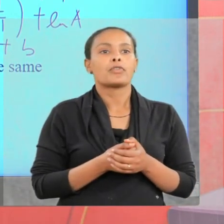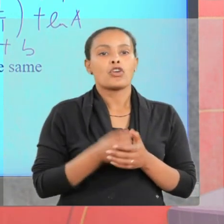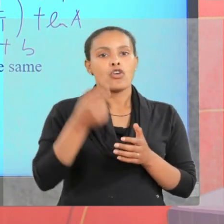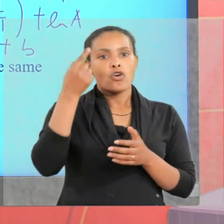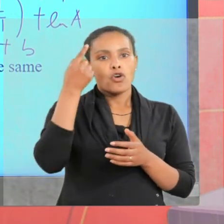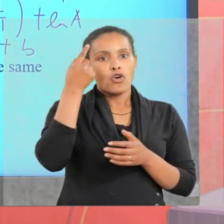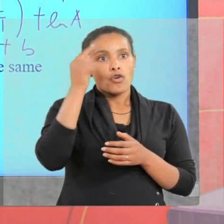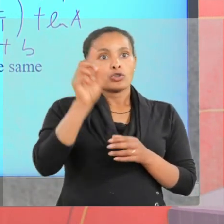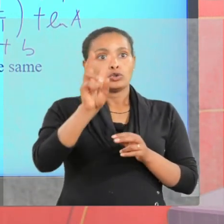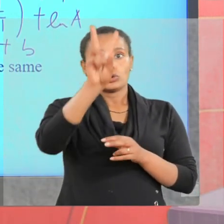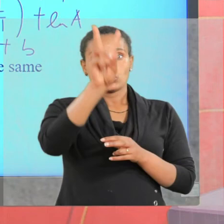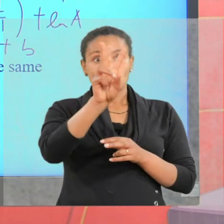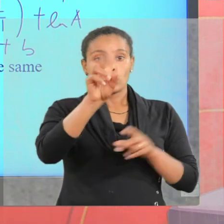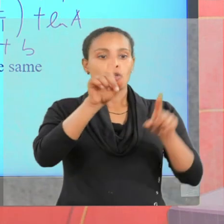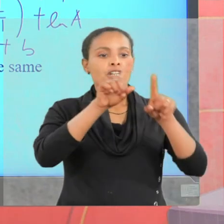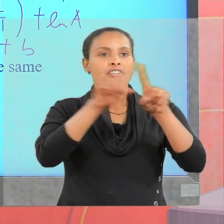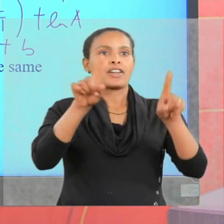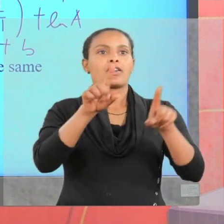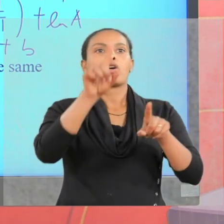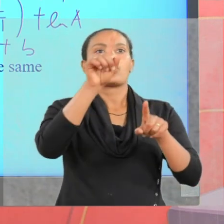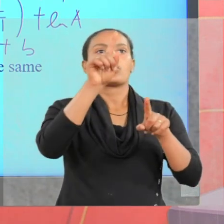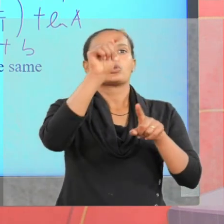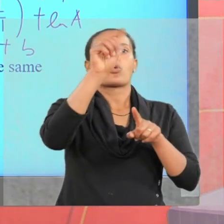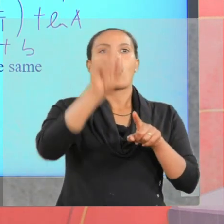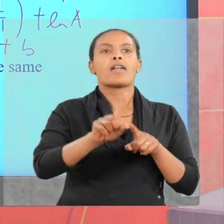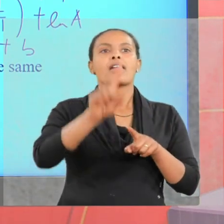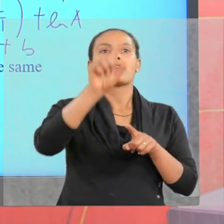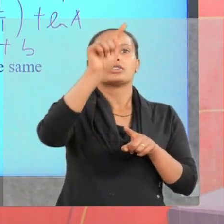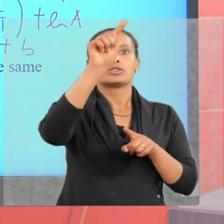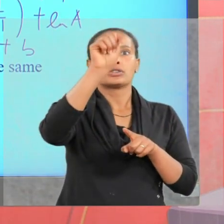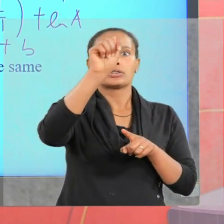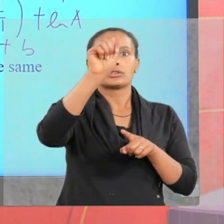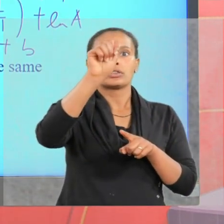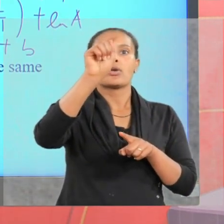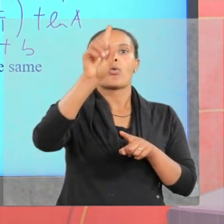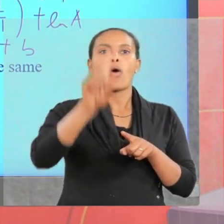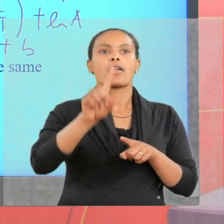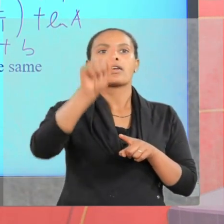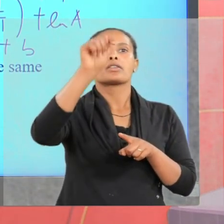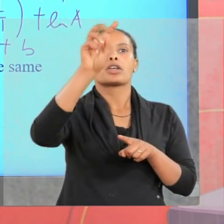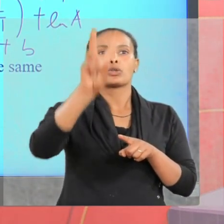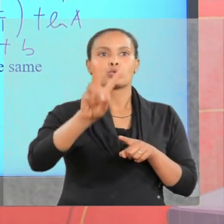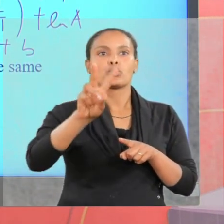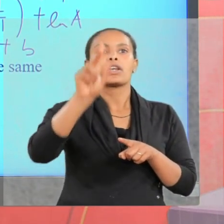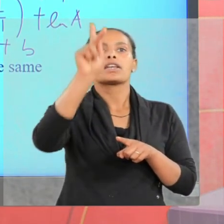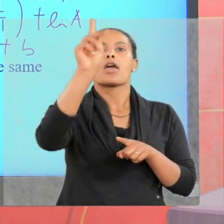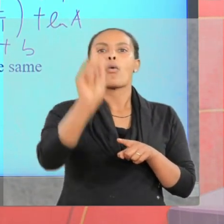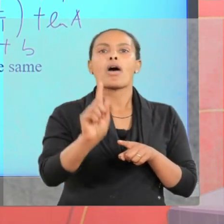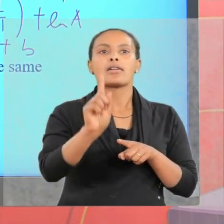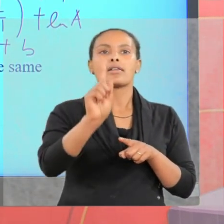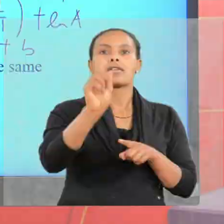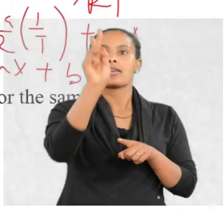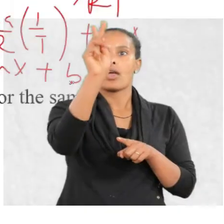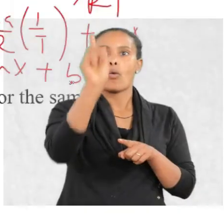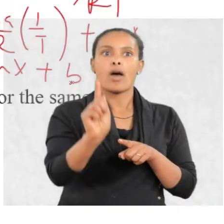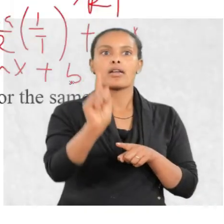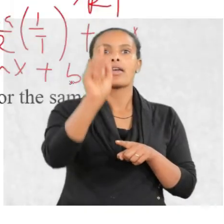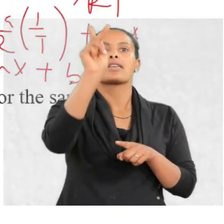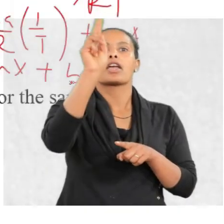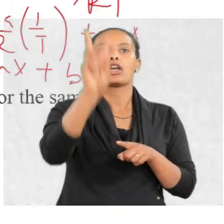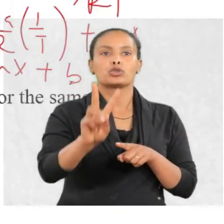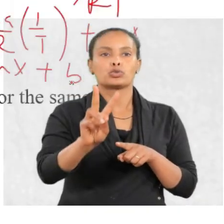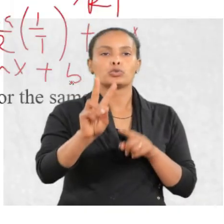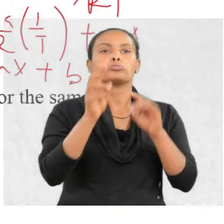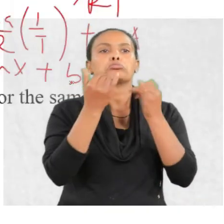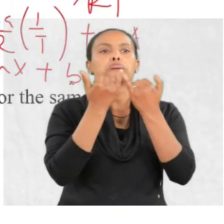For two different temperature, T1 and T2, and K1 and K2 for the same reaction, log